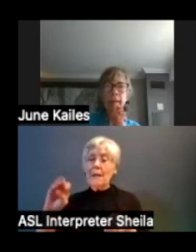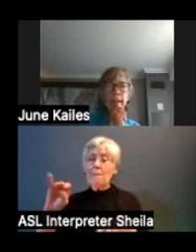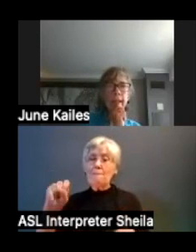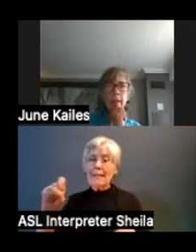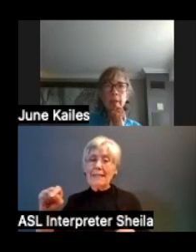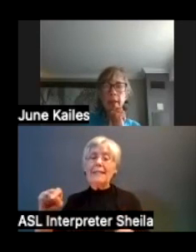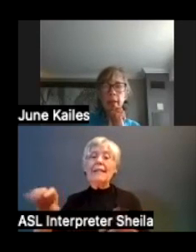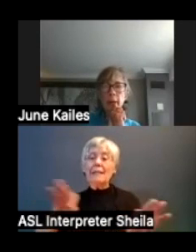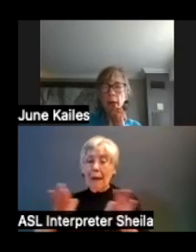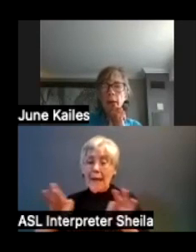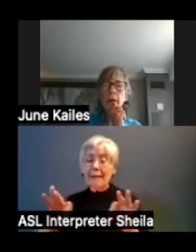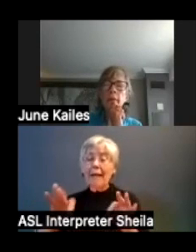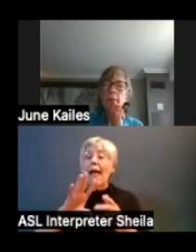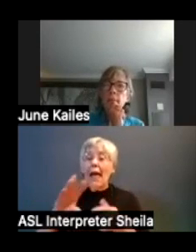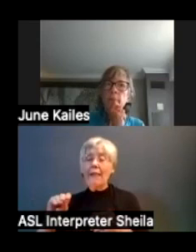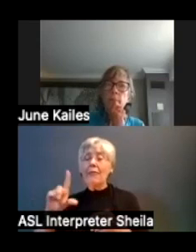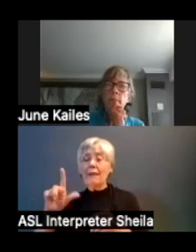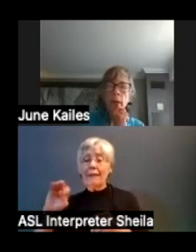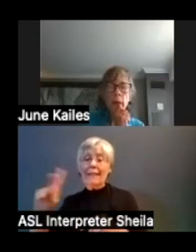the link that you can